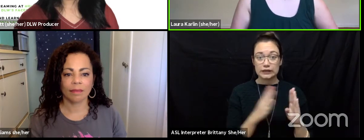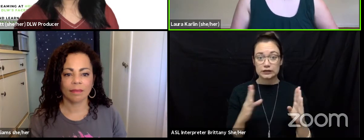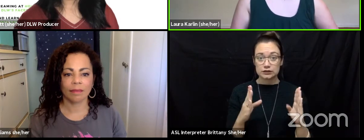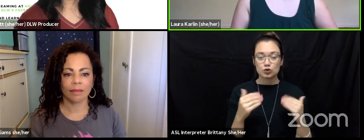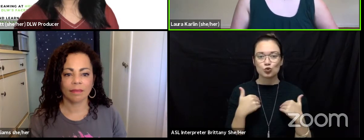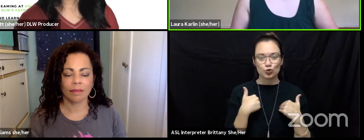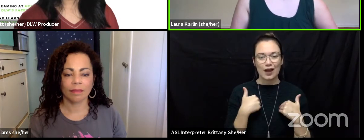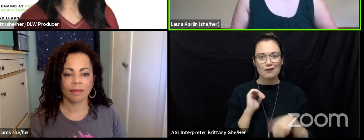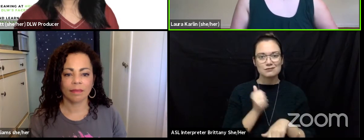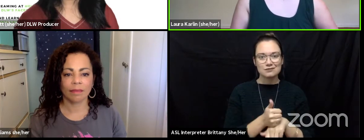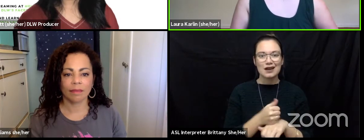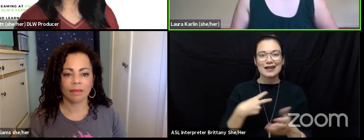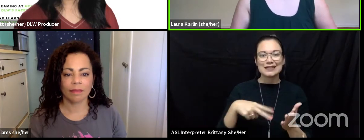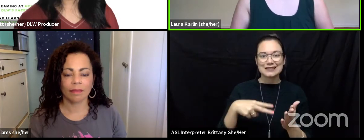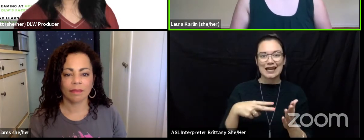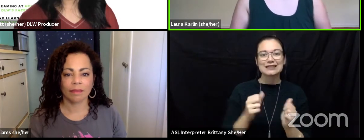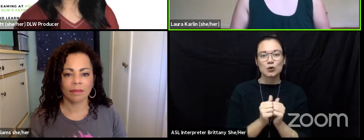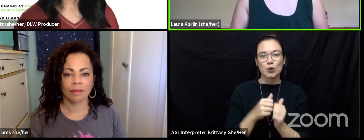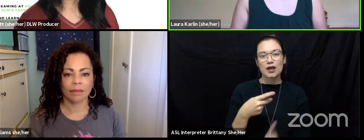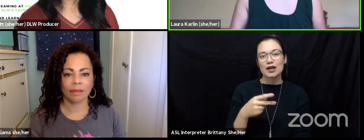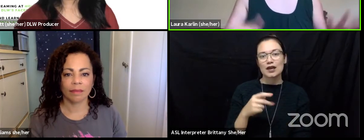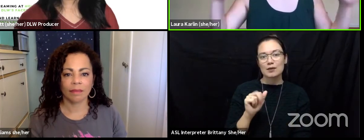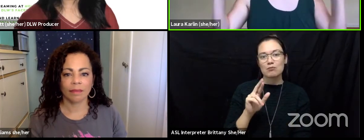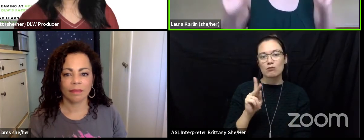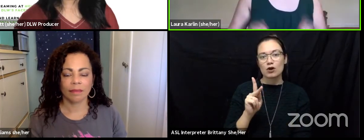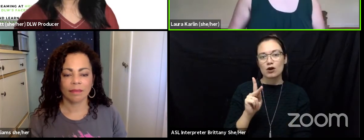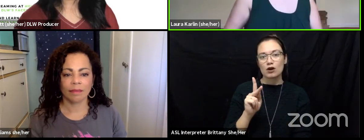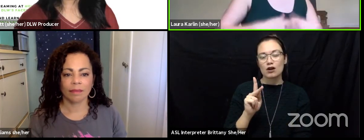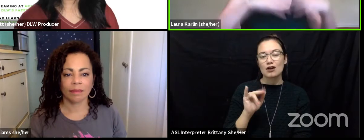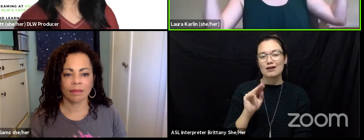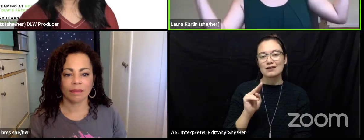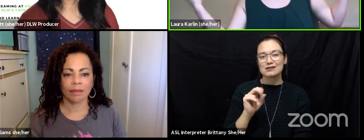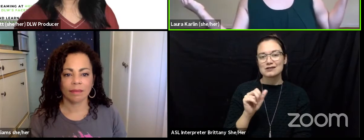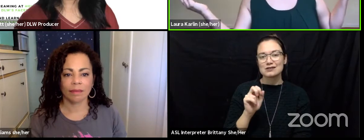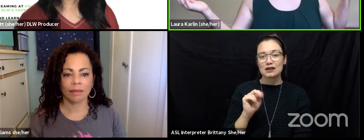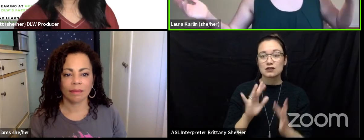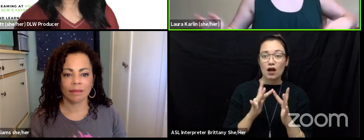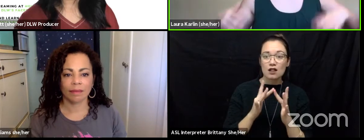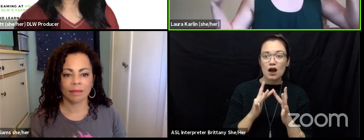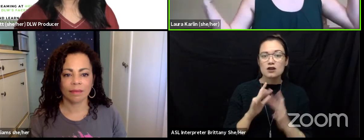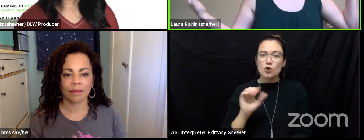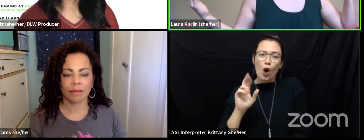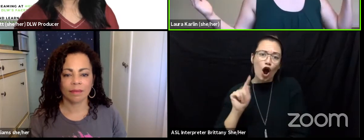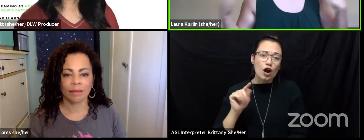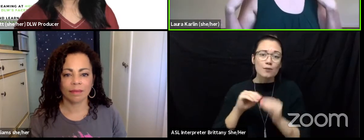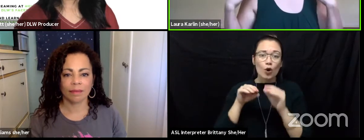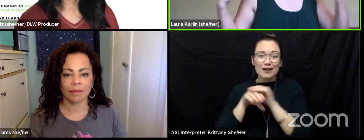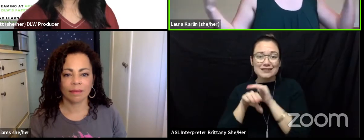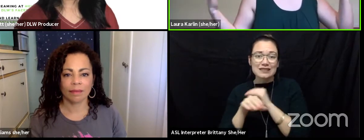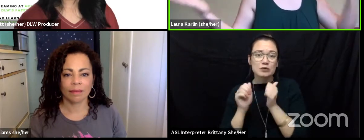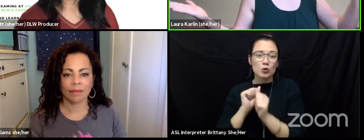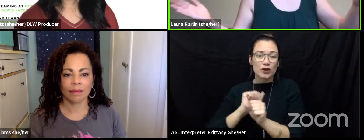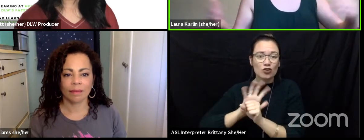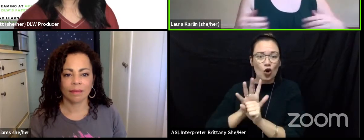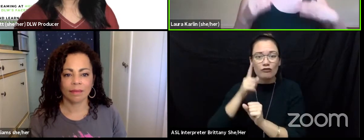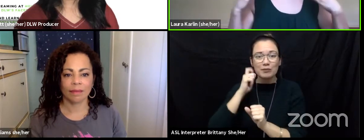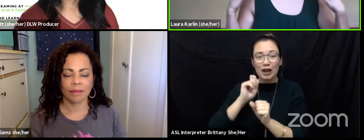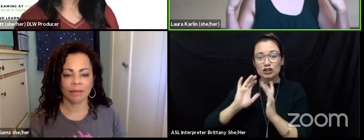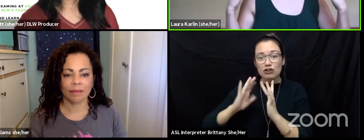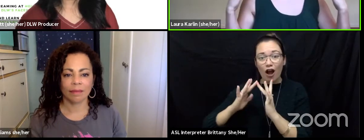online. And this is a group, when we talk about, you know, oh, the arts are so much more accessible in this time of COVID because they're